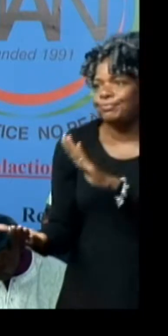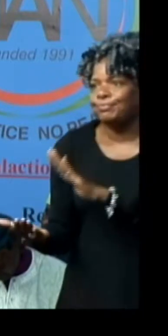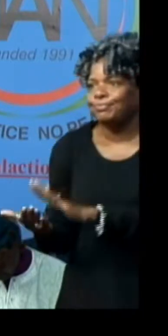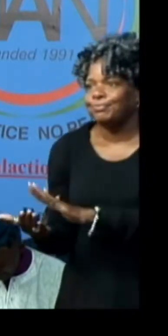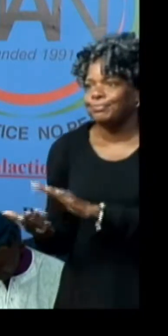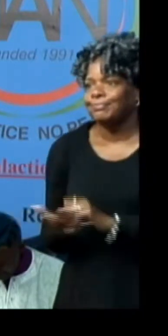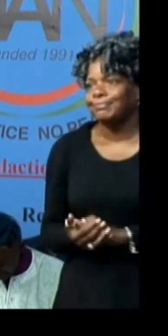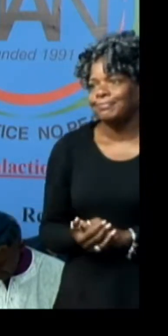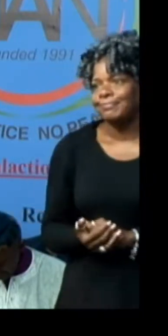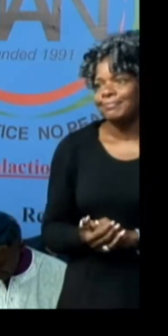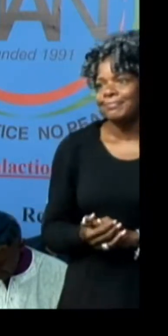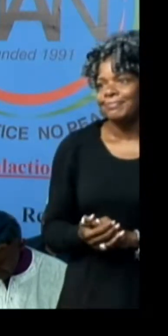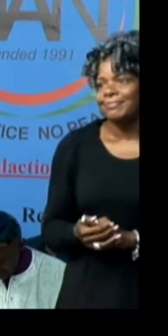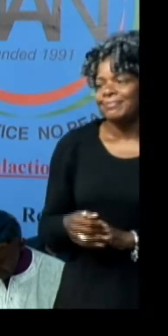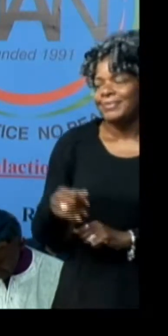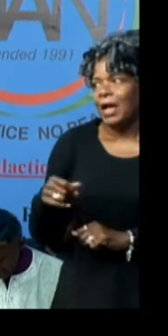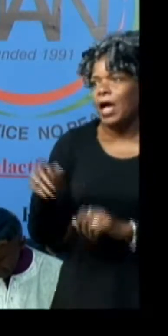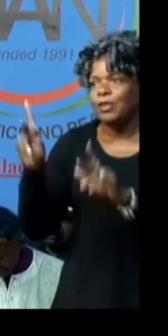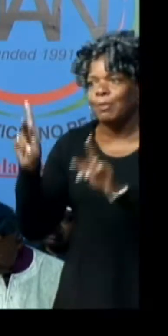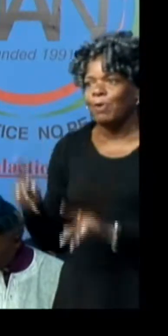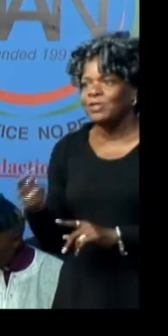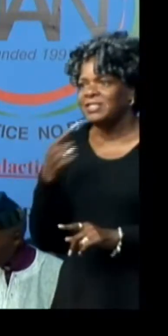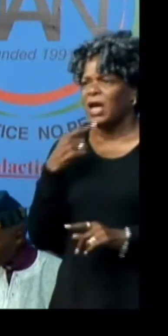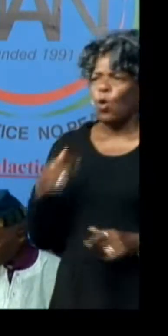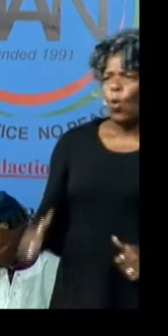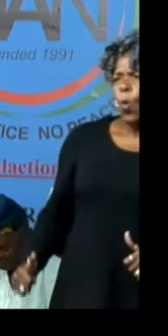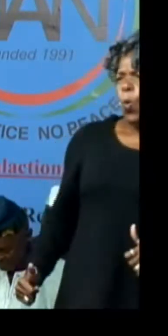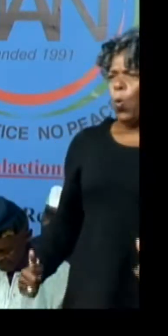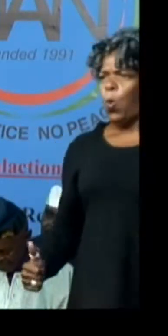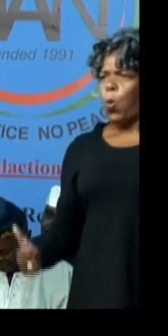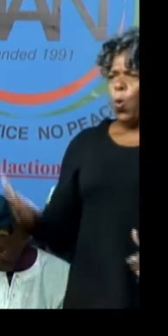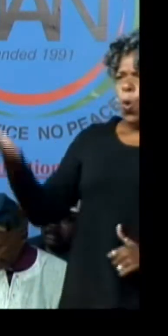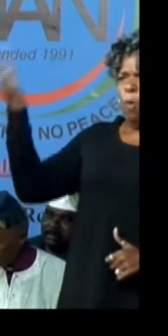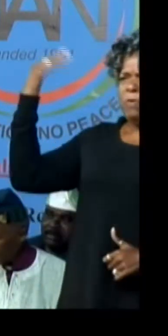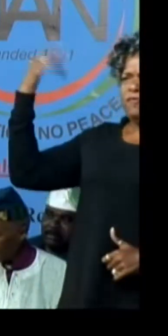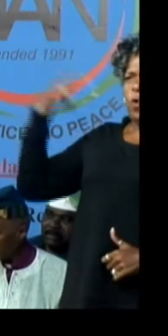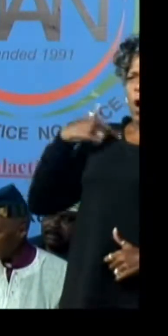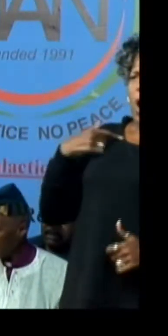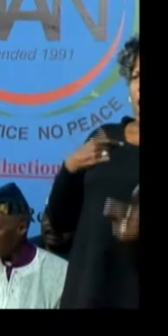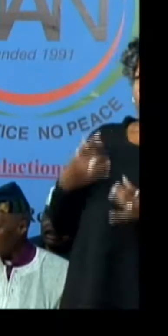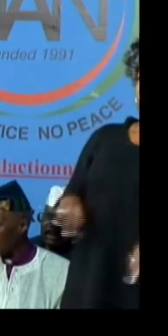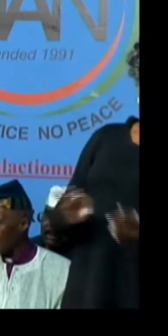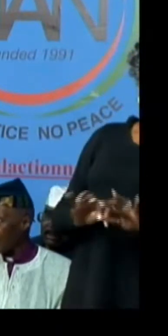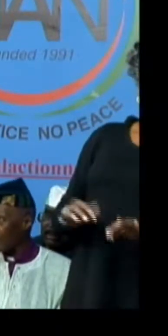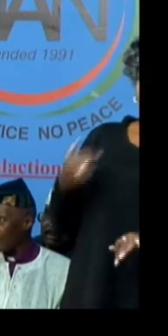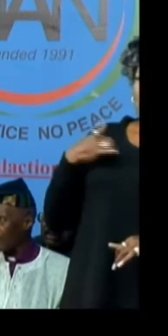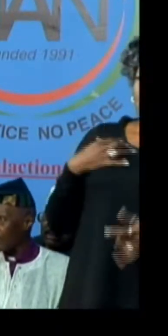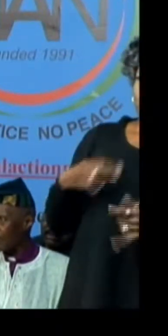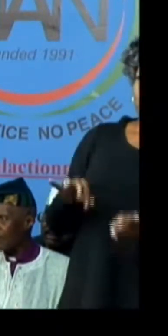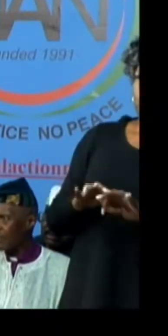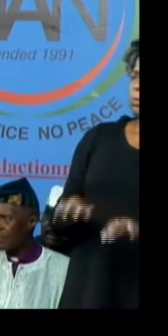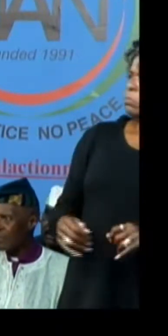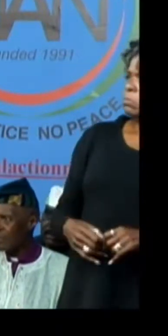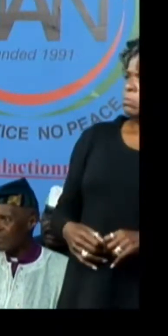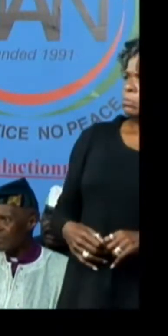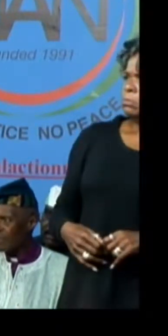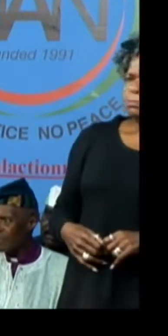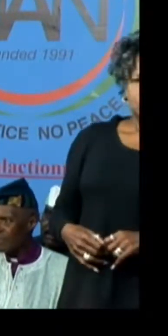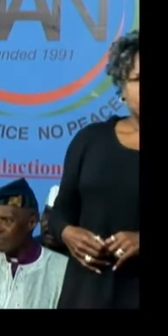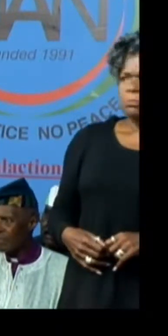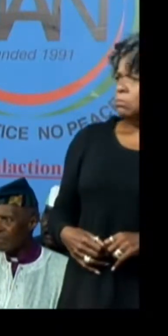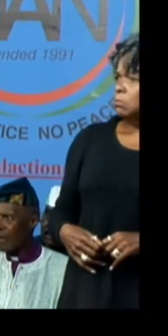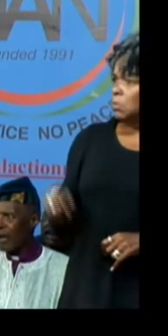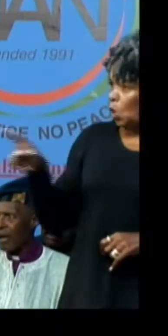old war stories about what he used to be. But can't tell you what he used to do. Because if you had